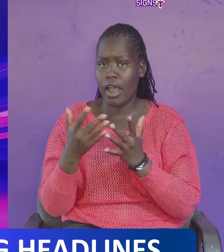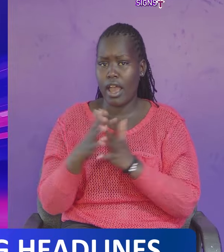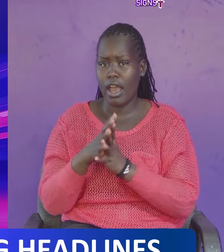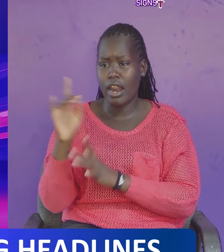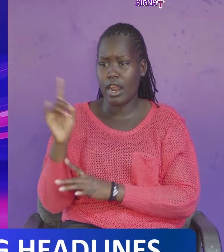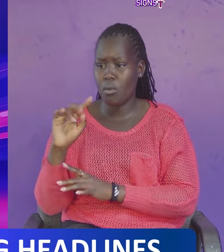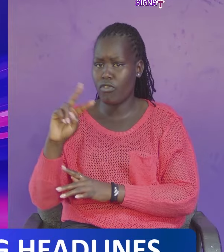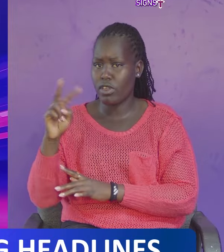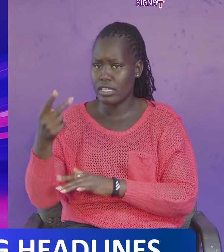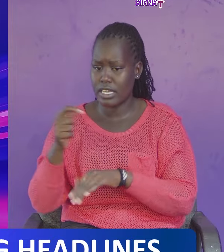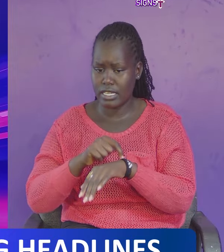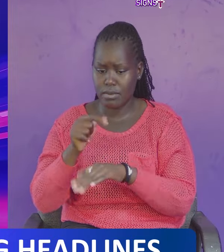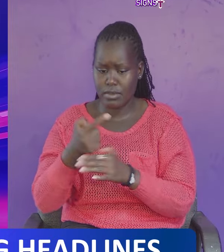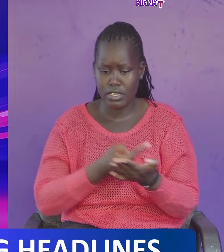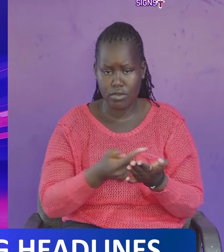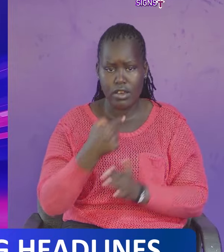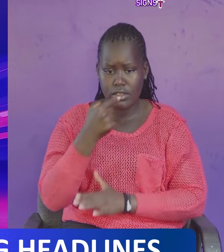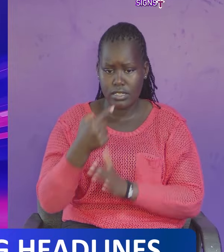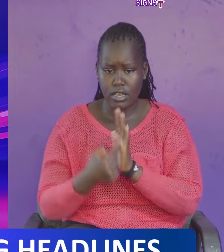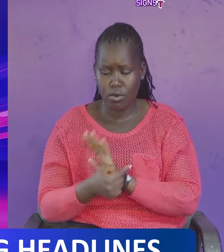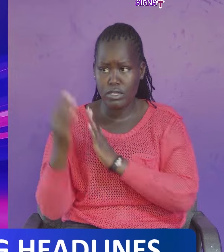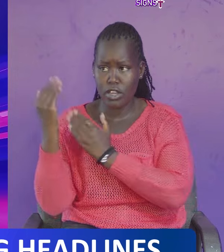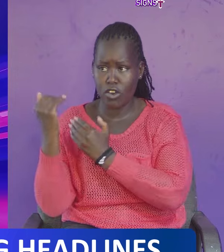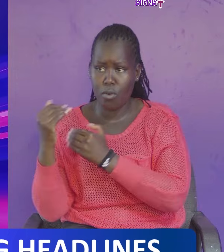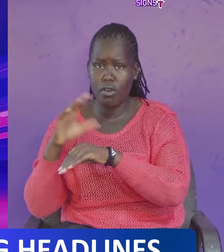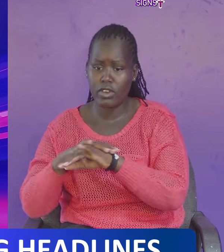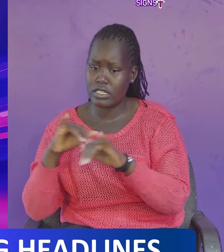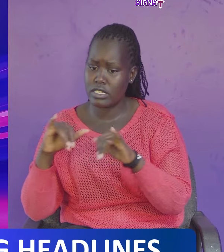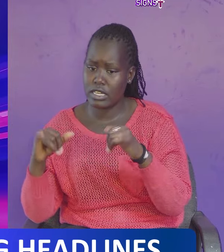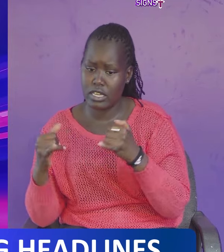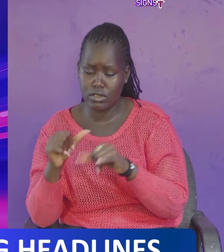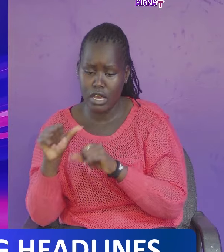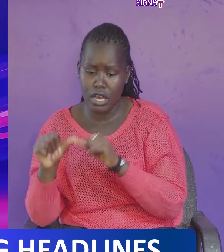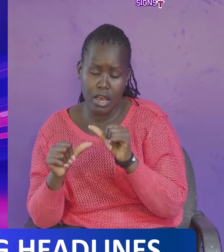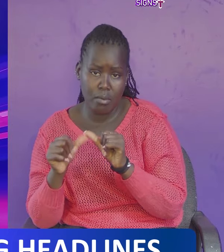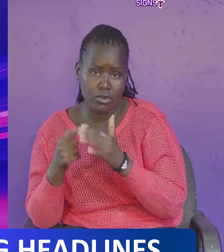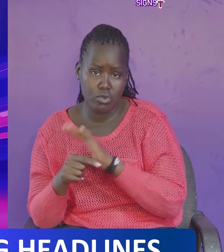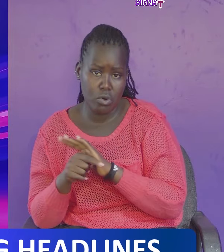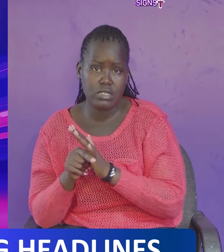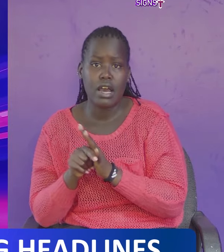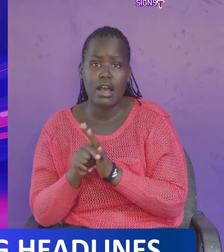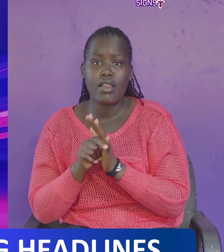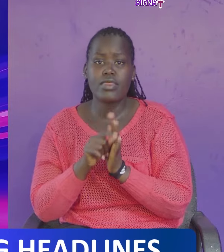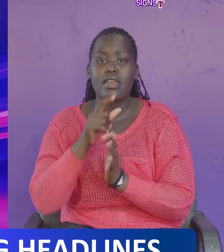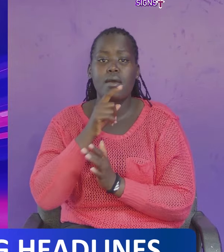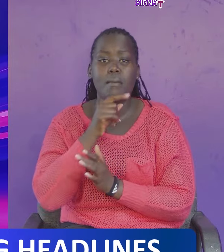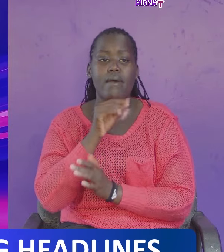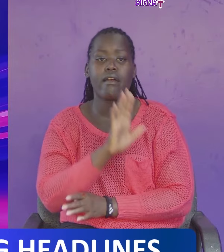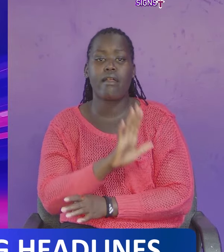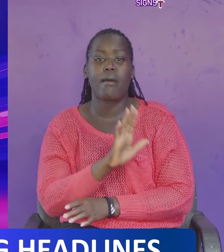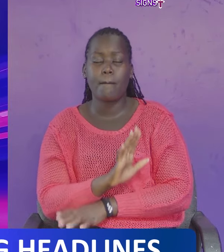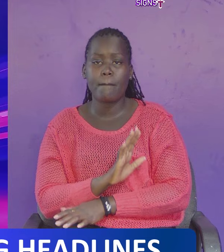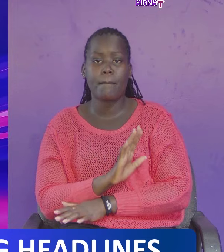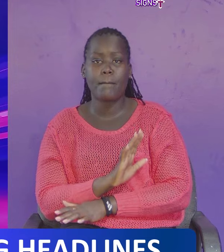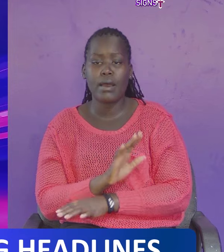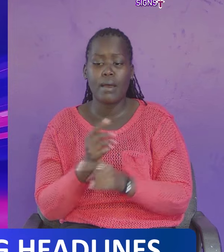time this week, clinging to the hope of receiving news on the repatriation of their loved ones' remains. But their